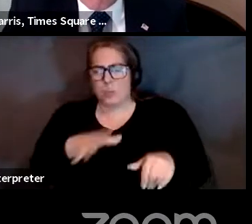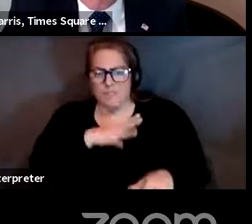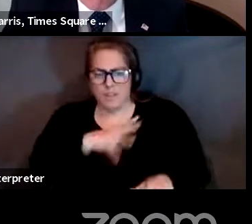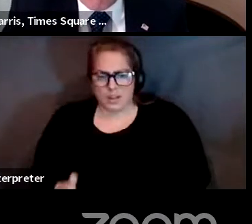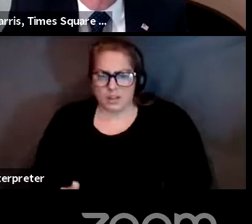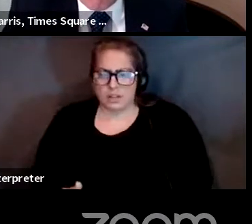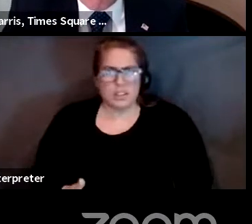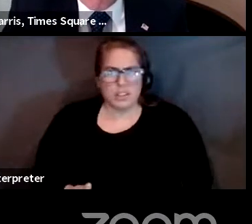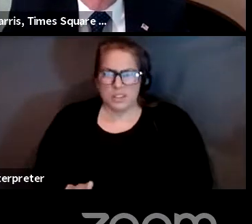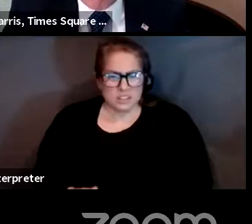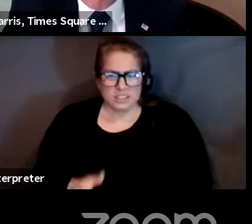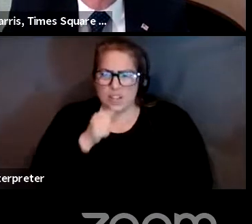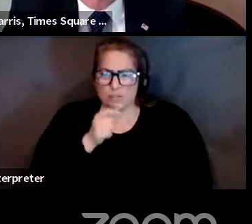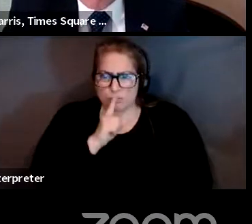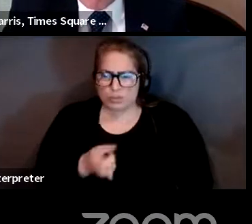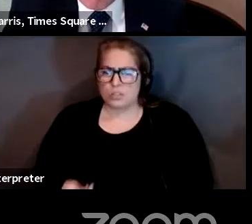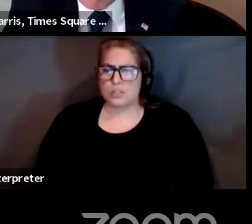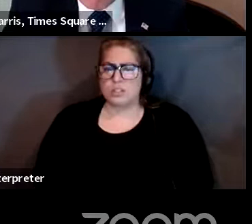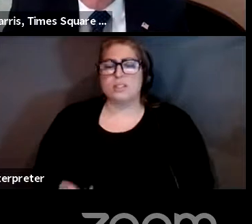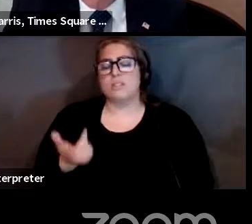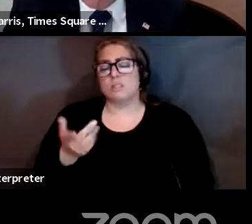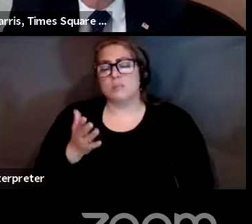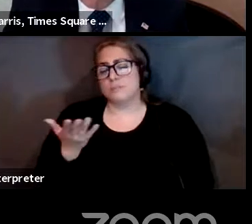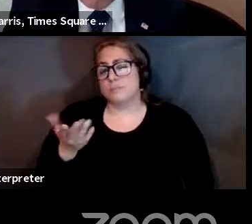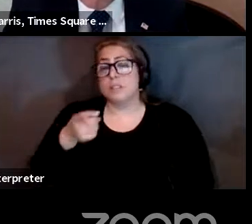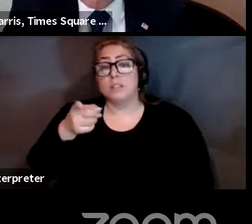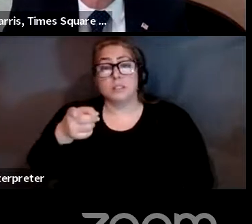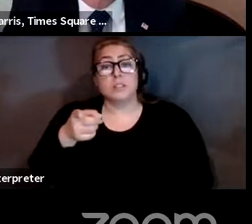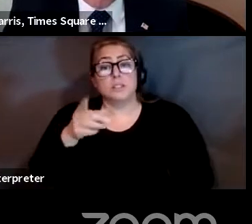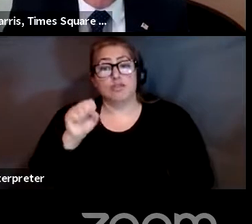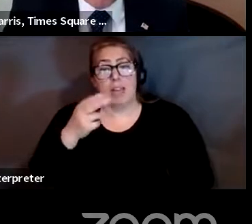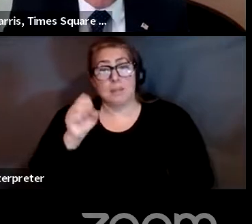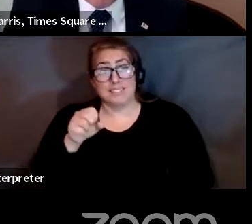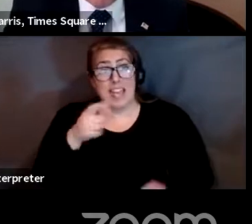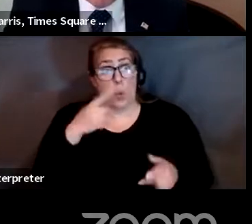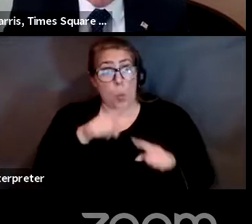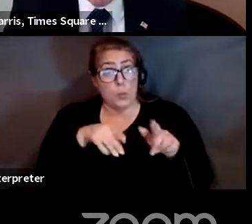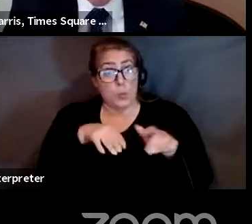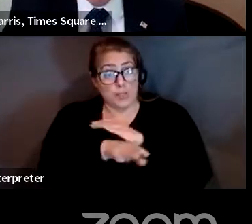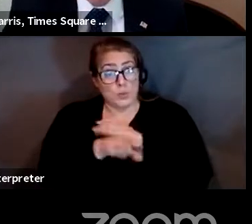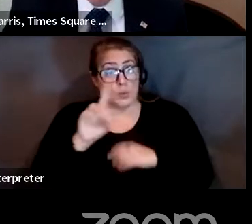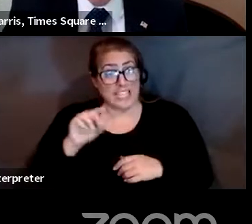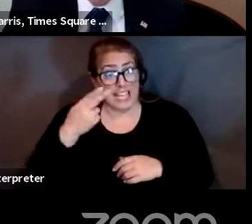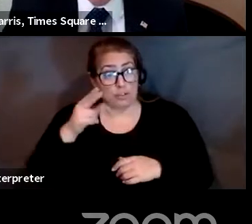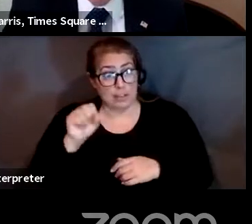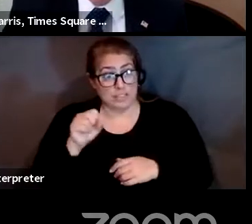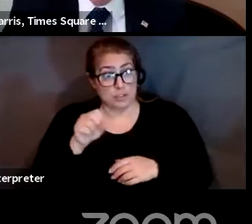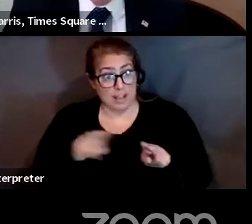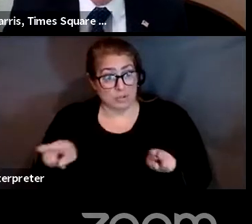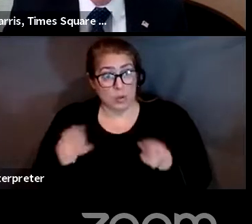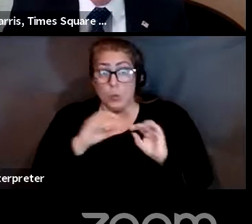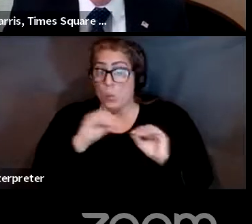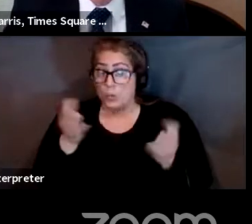ensure that that changes. And once you go into the DHS shelters and there's no services on site,